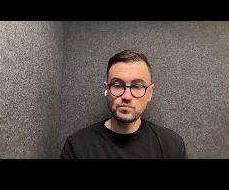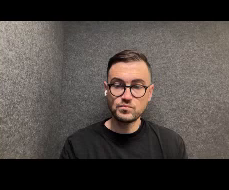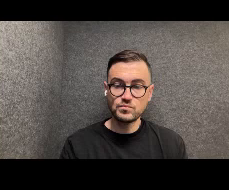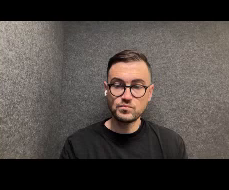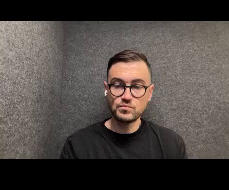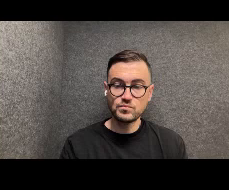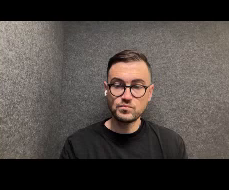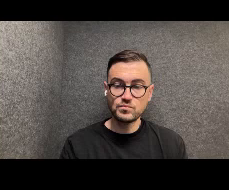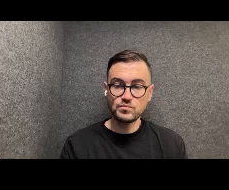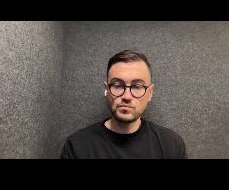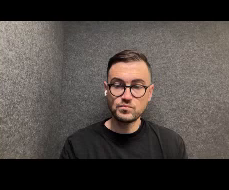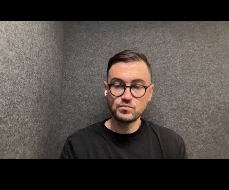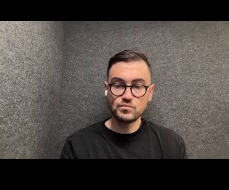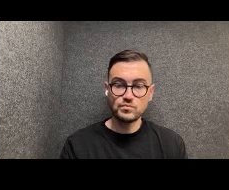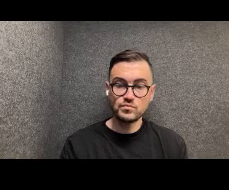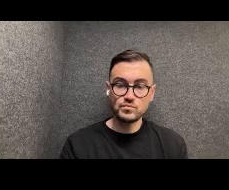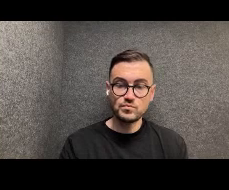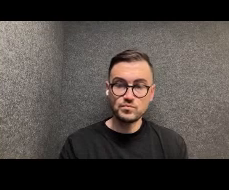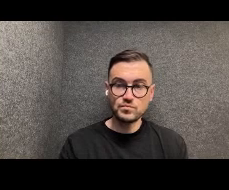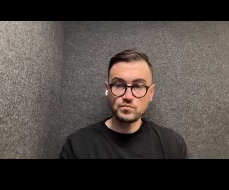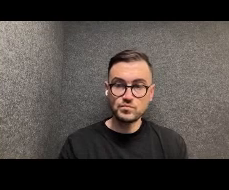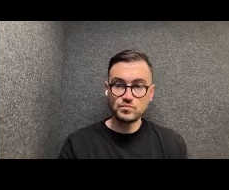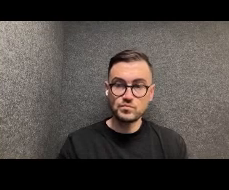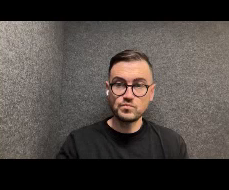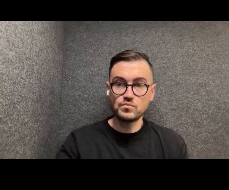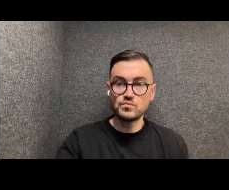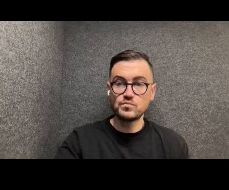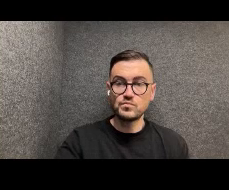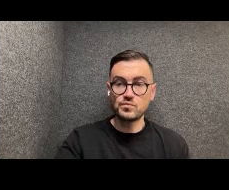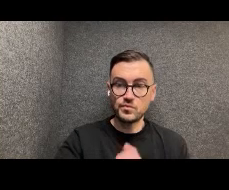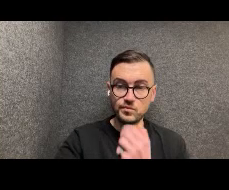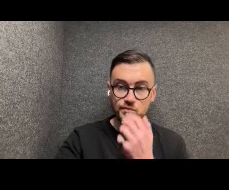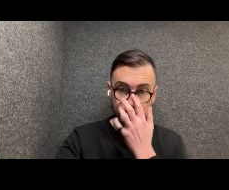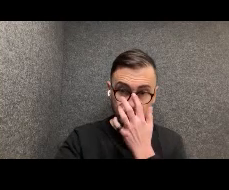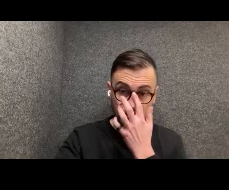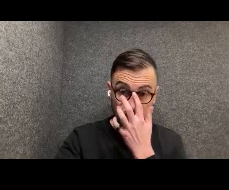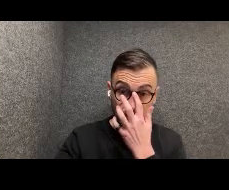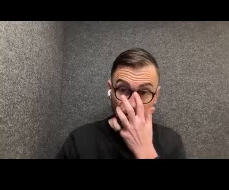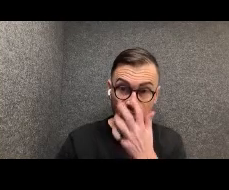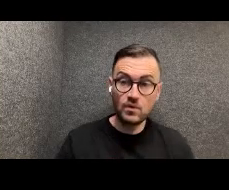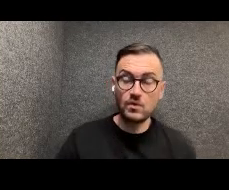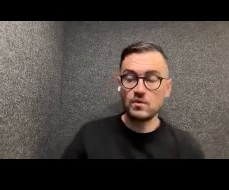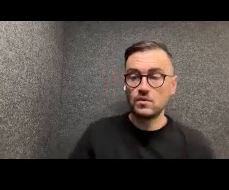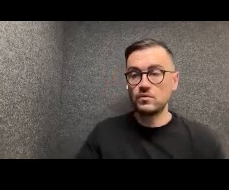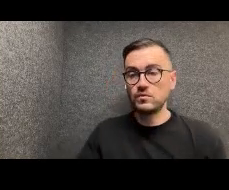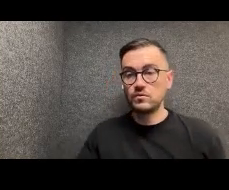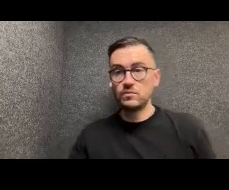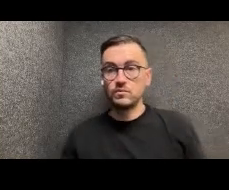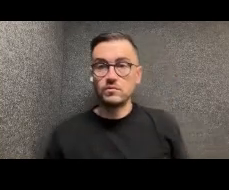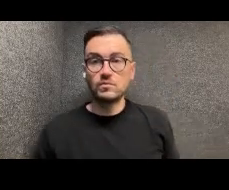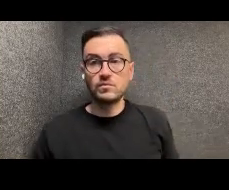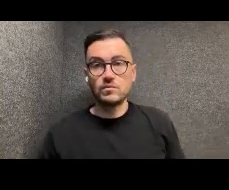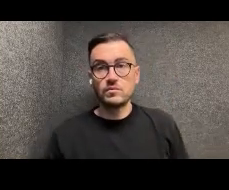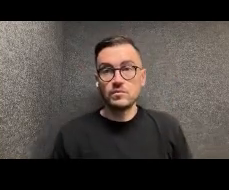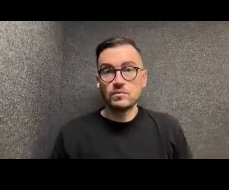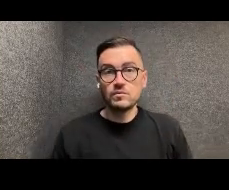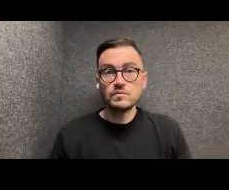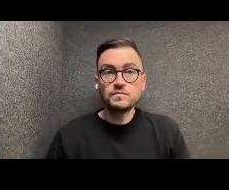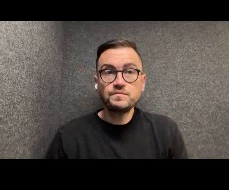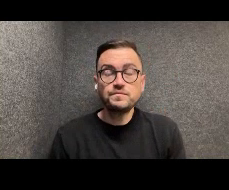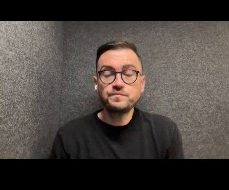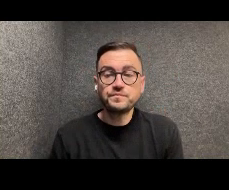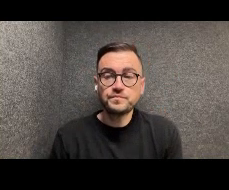further to say, we can't share any data about anybody who has had substance use disorder